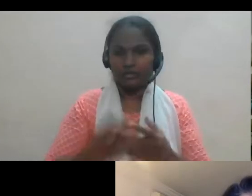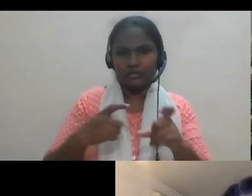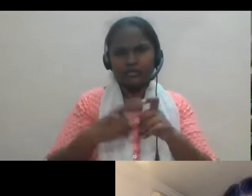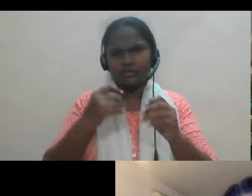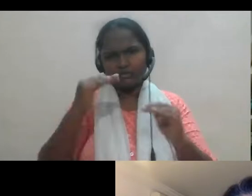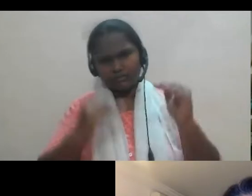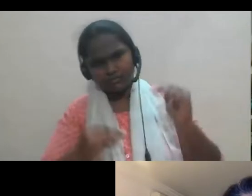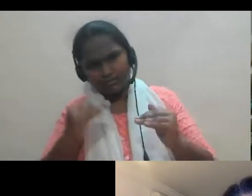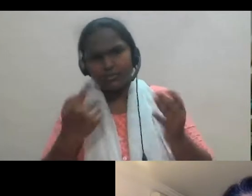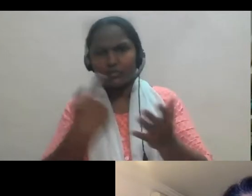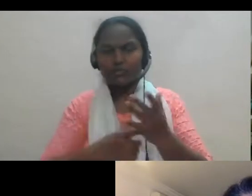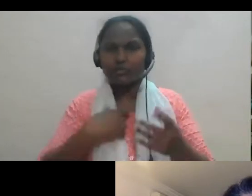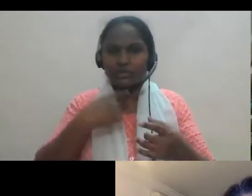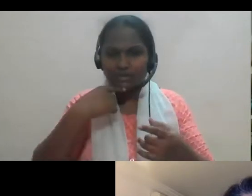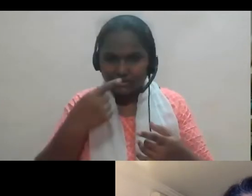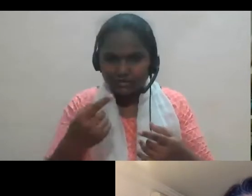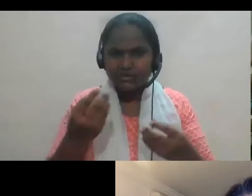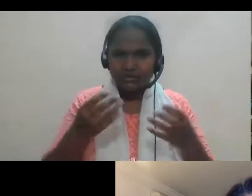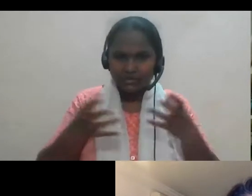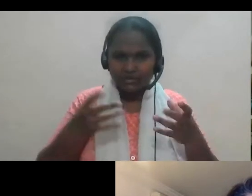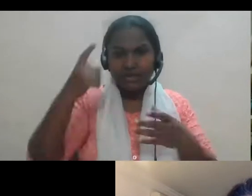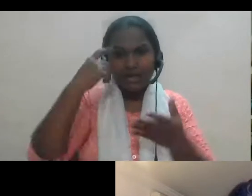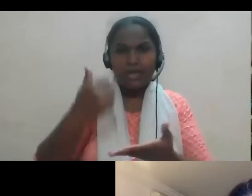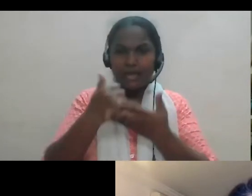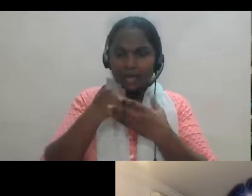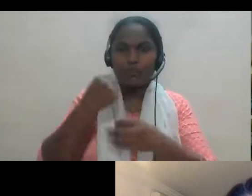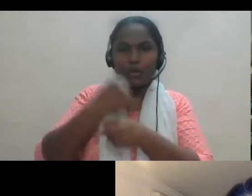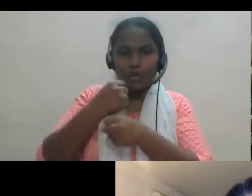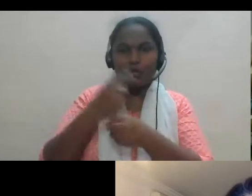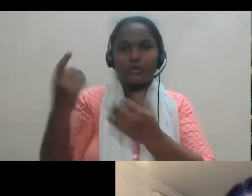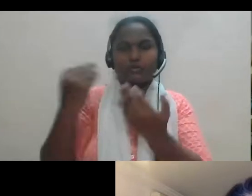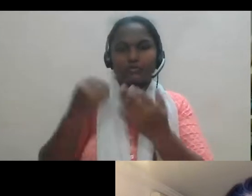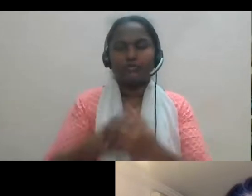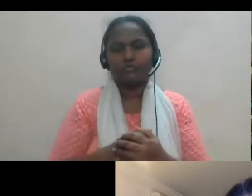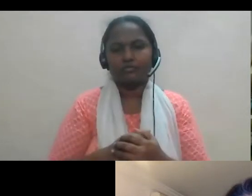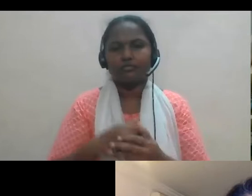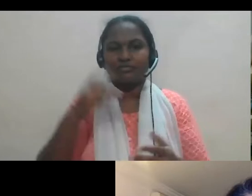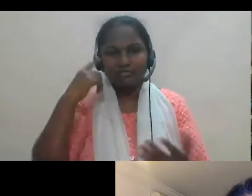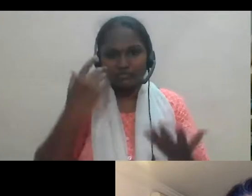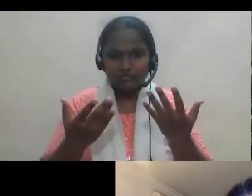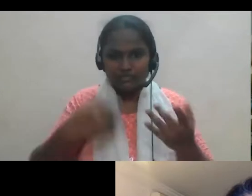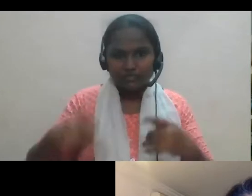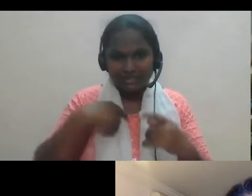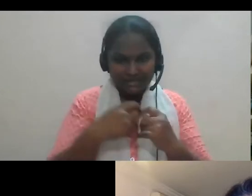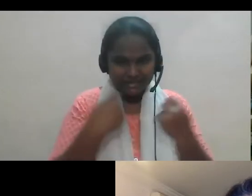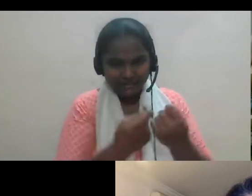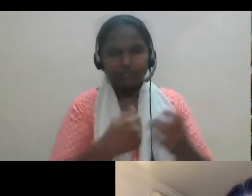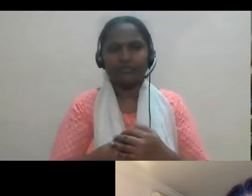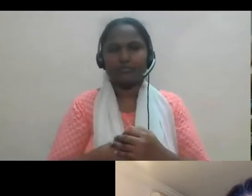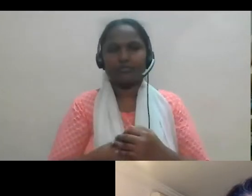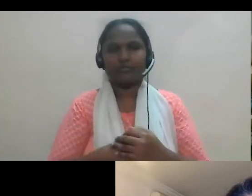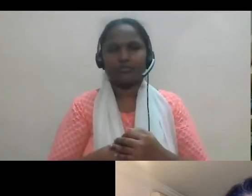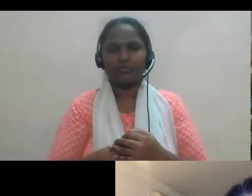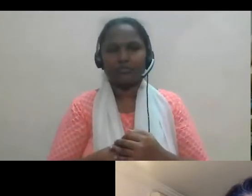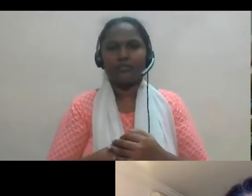negotiation, let's say, where I was able to secure, with the help of the government, the stability of my team.